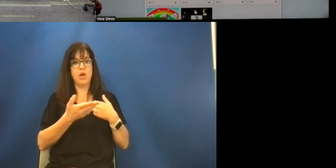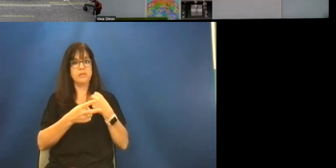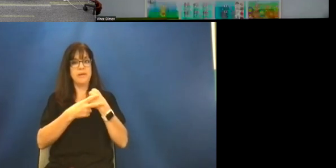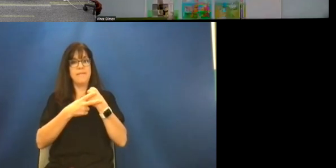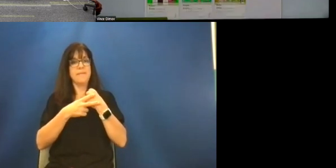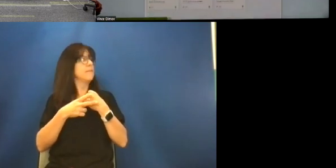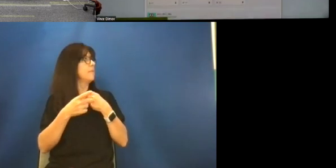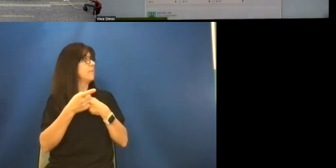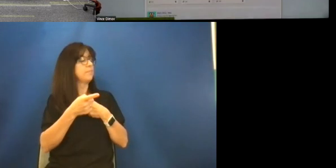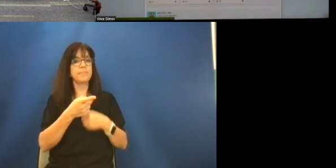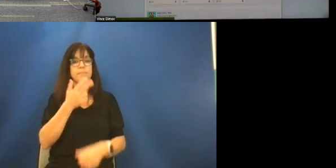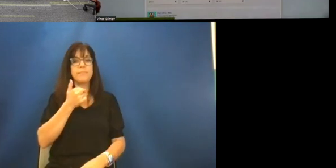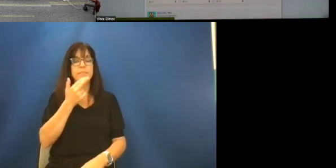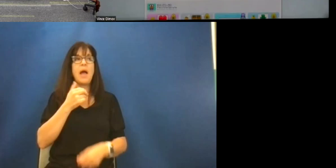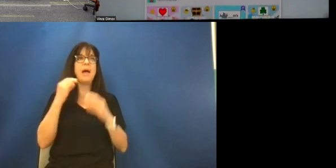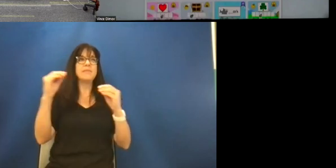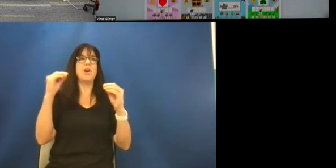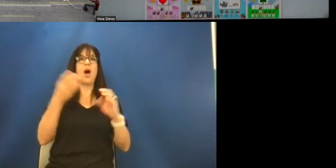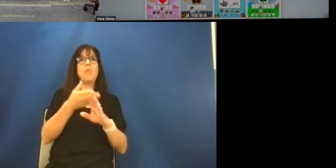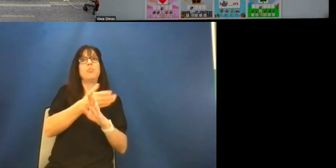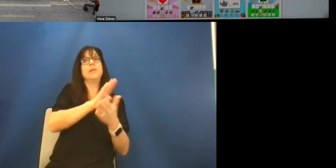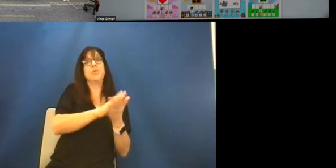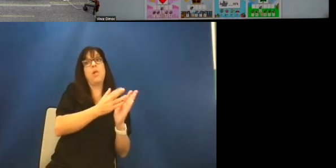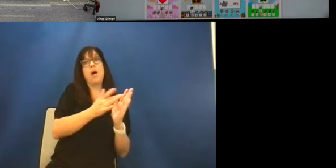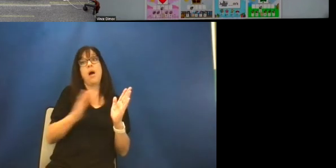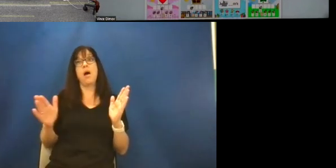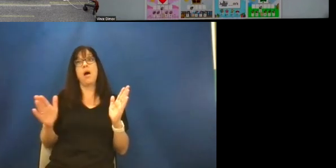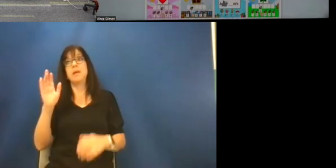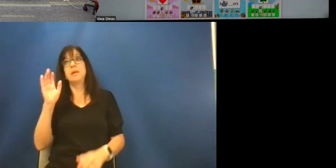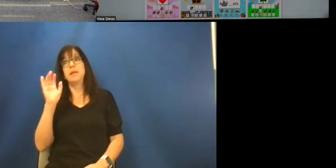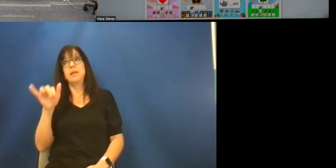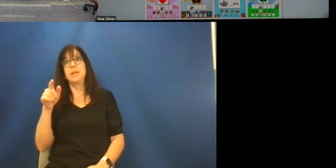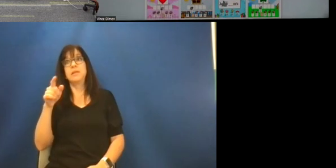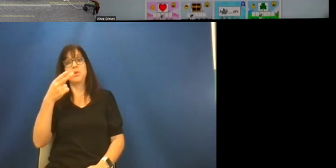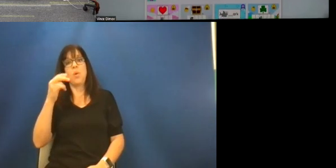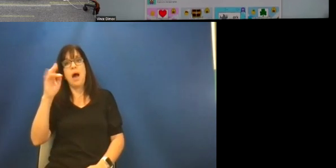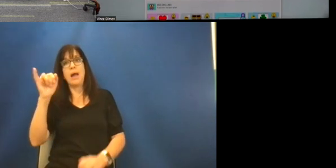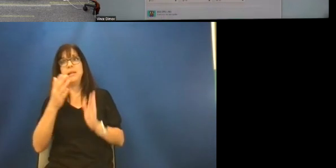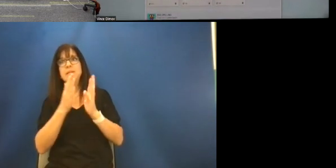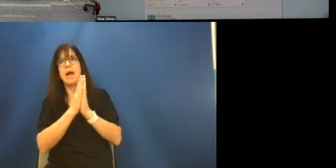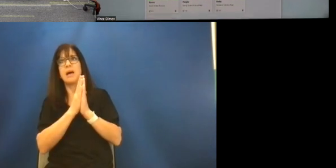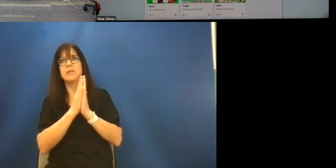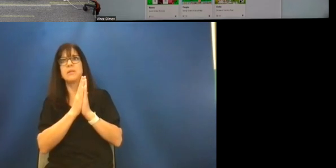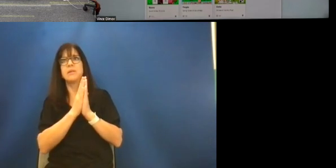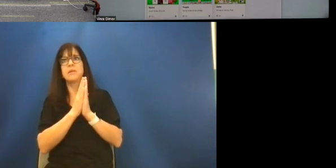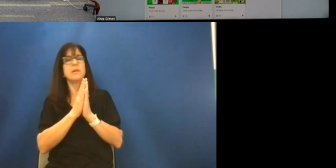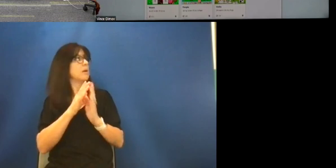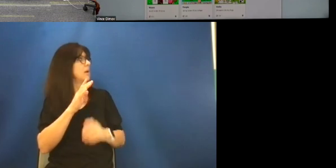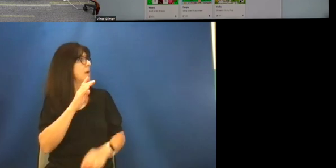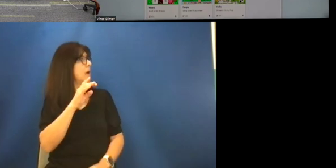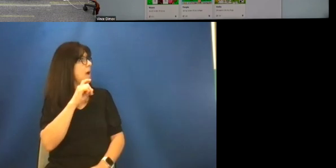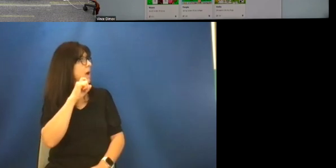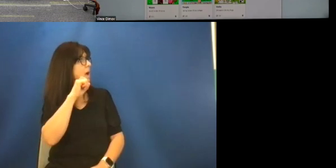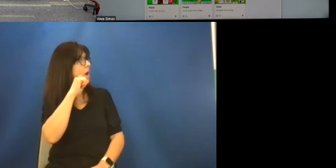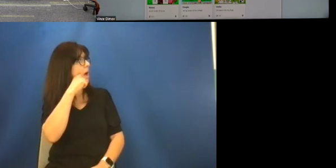these cute little. I've taught preschool all the way up, so I have all sorts of weird ones. What? What? The Apple